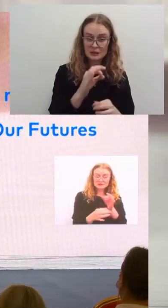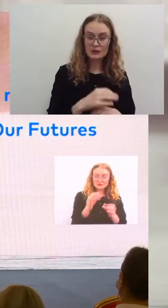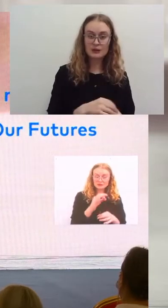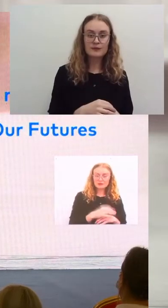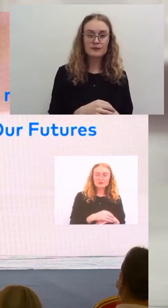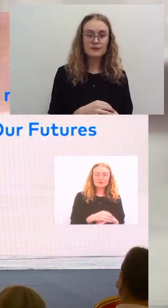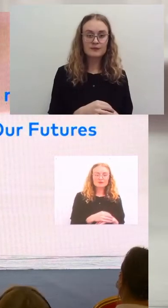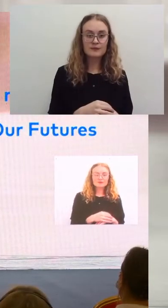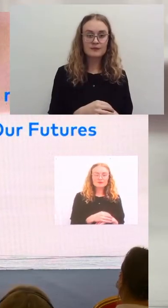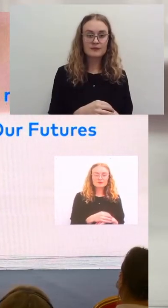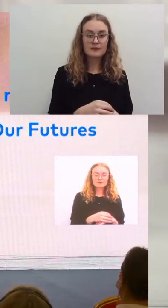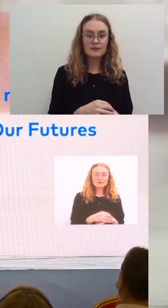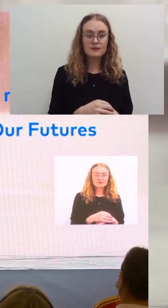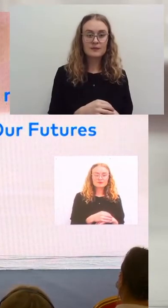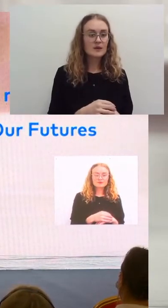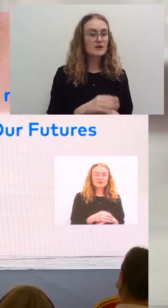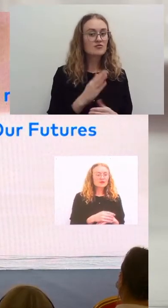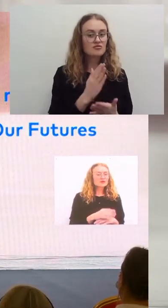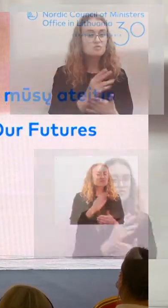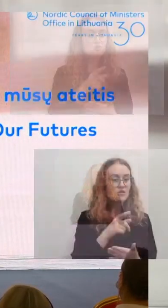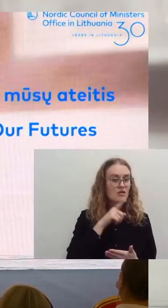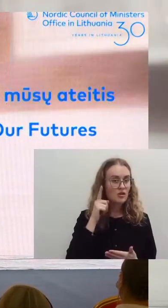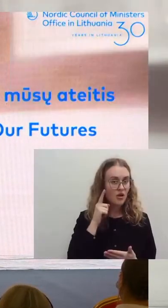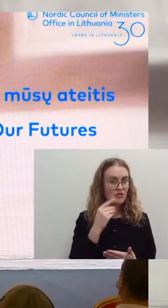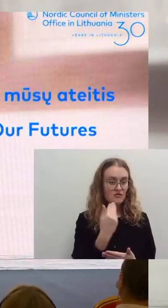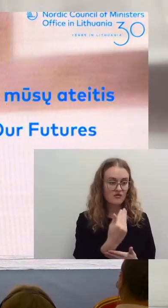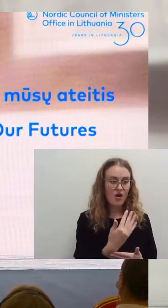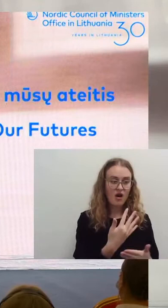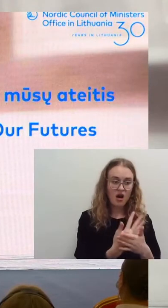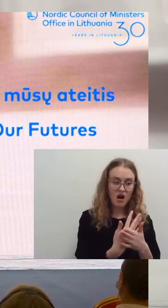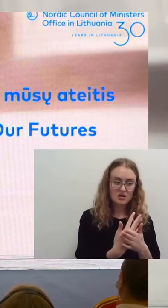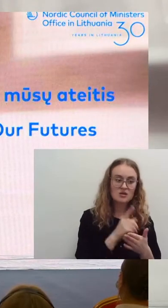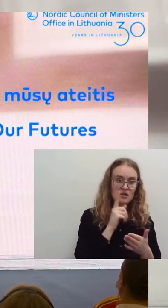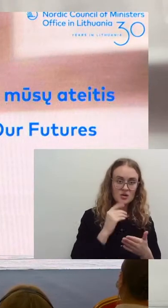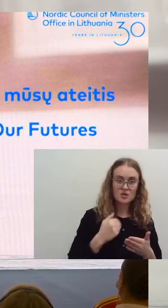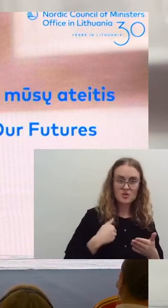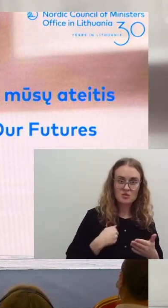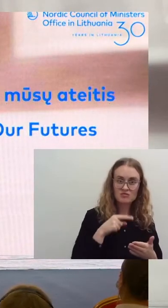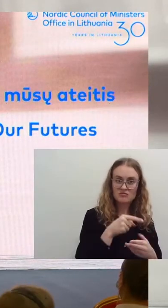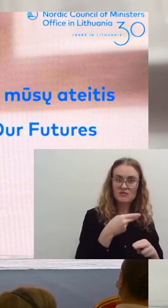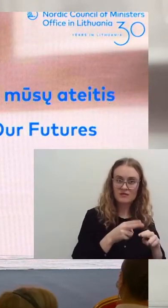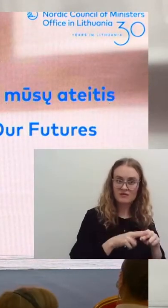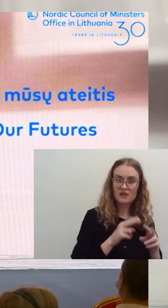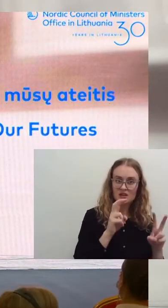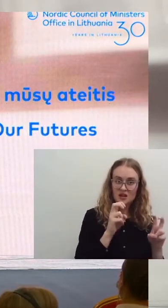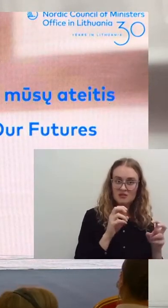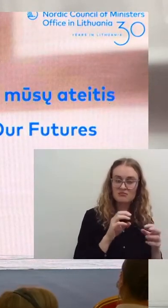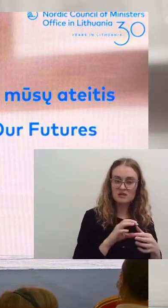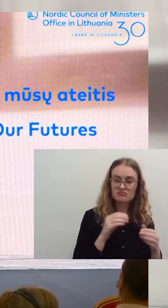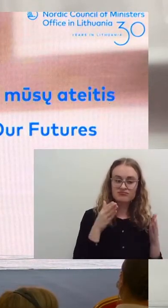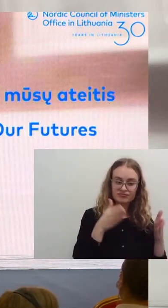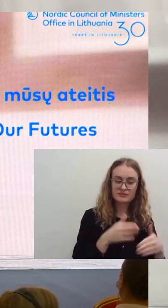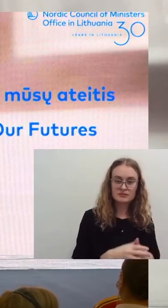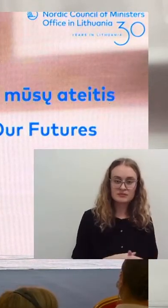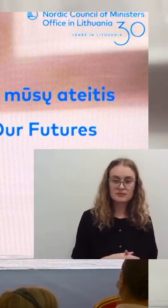first speakers who are present here on site. Now, I will invite Rasa Katinaite, who is a psychologist and